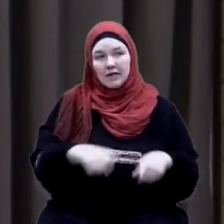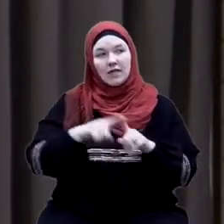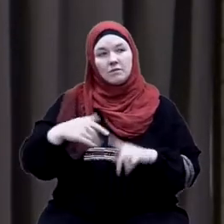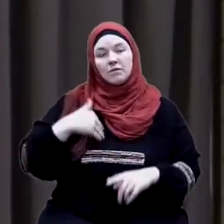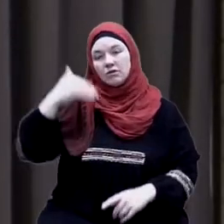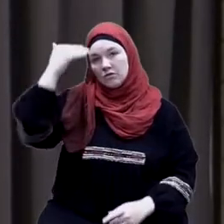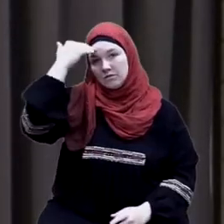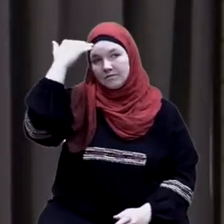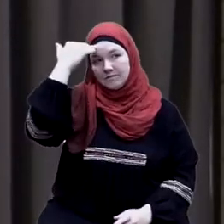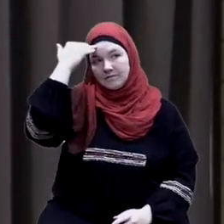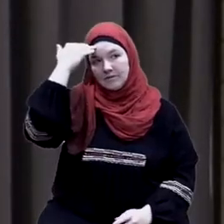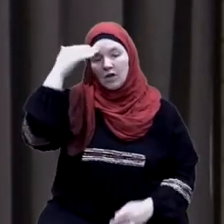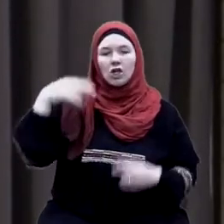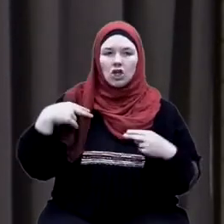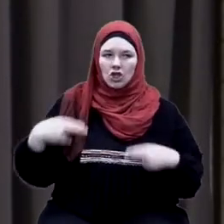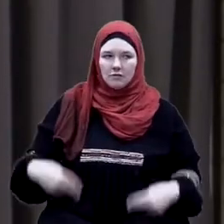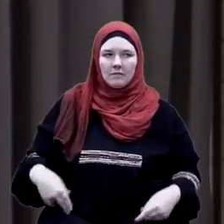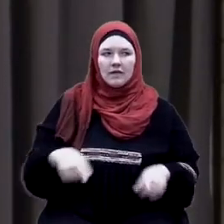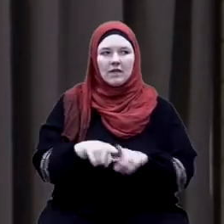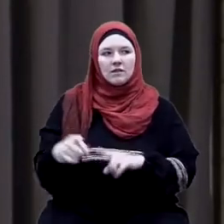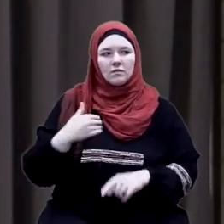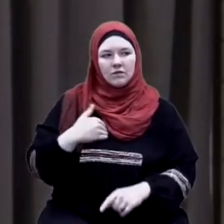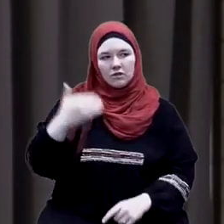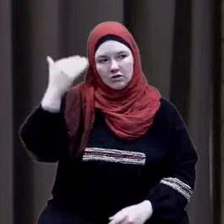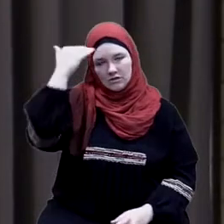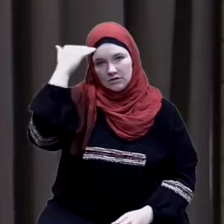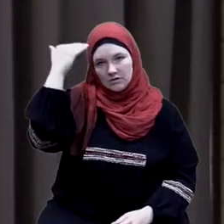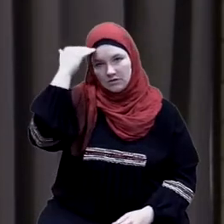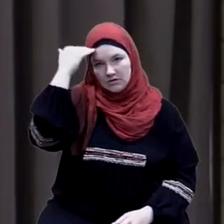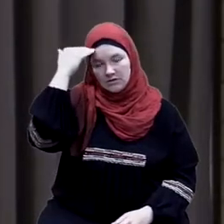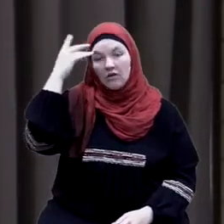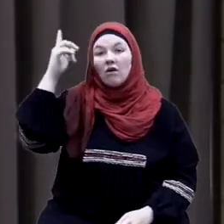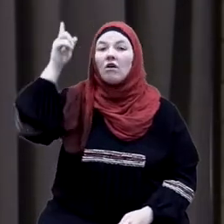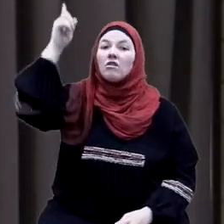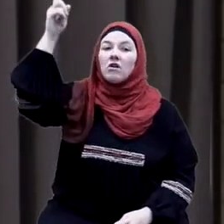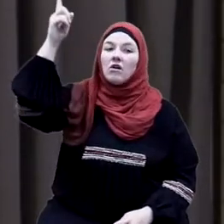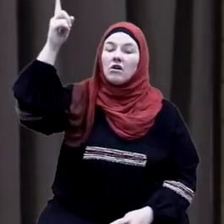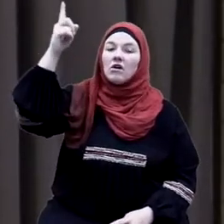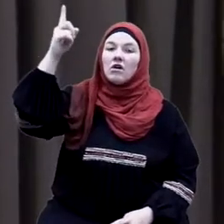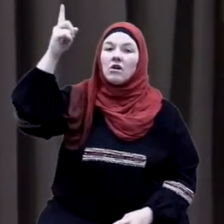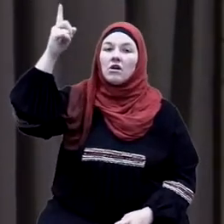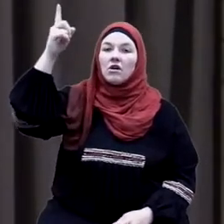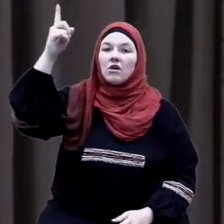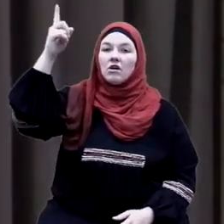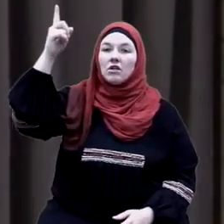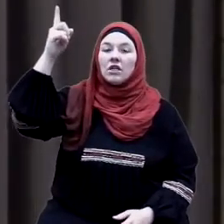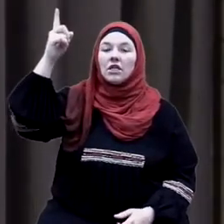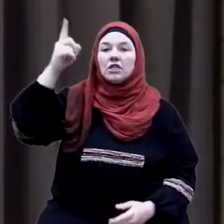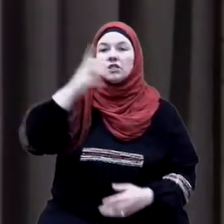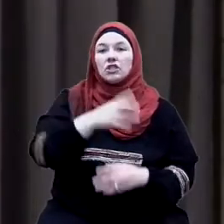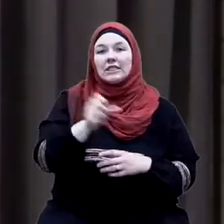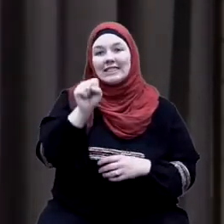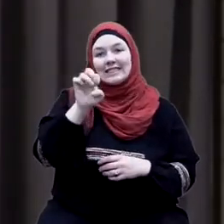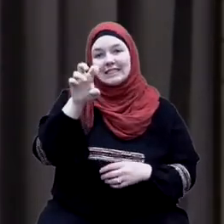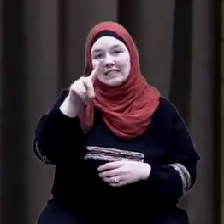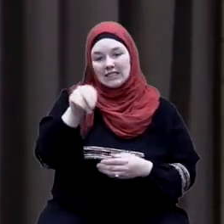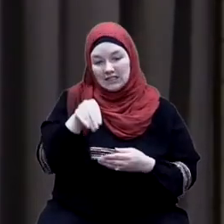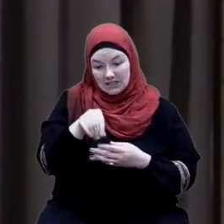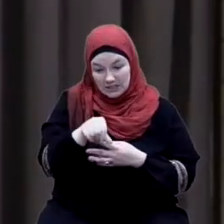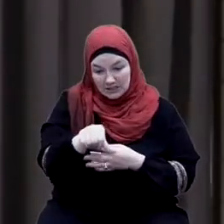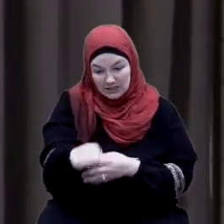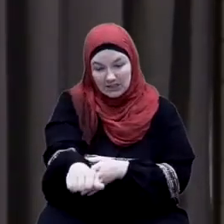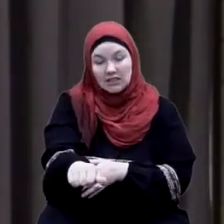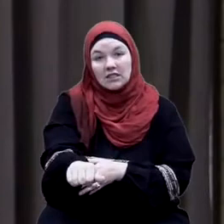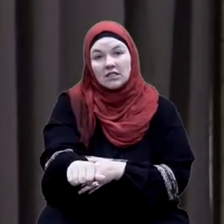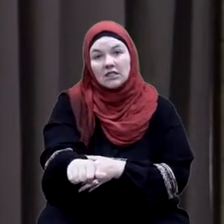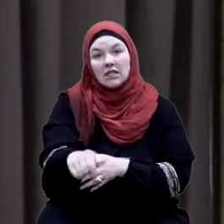them, humans as we know them, Allah subhanahu wa ta'ala took the seeds of our creation